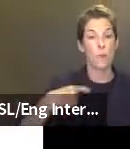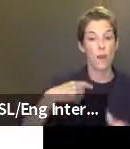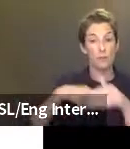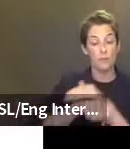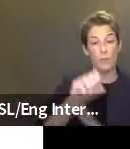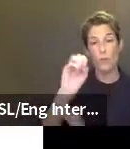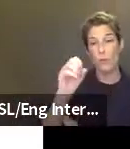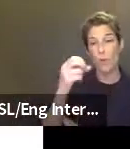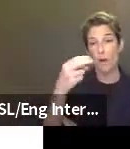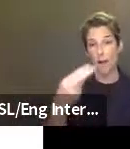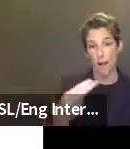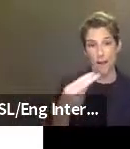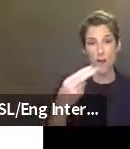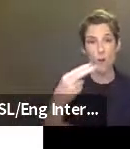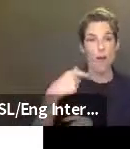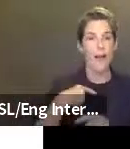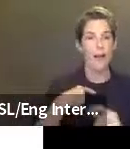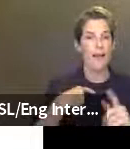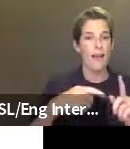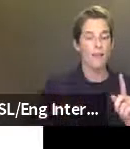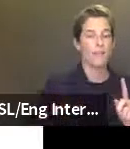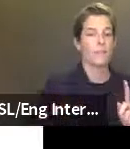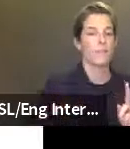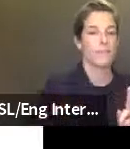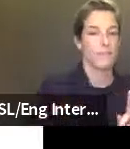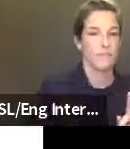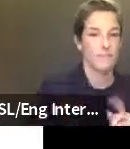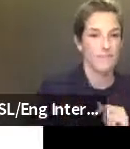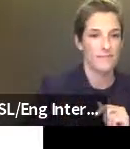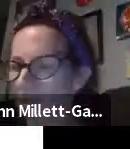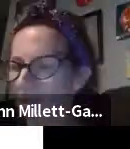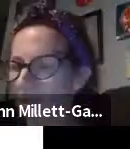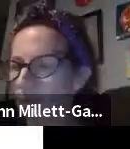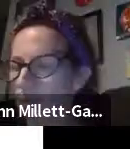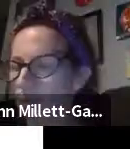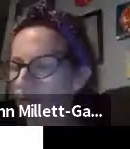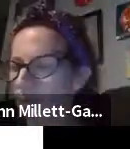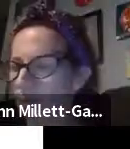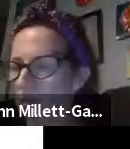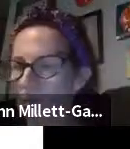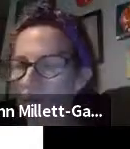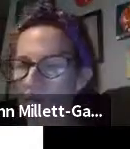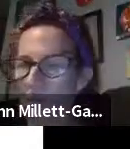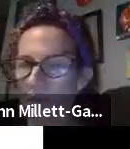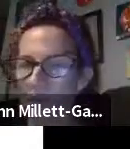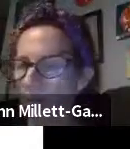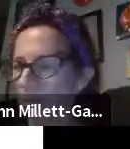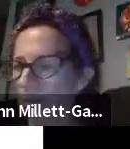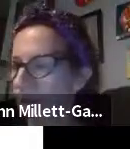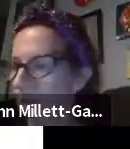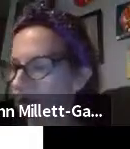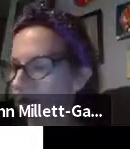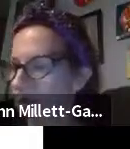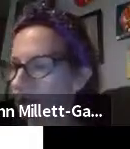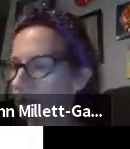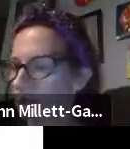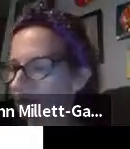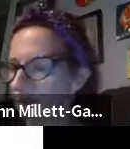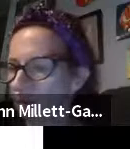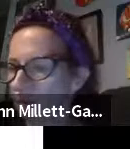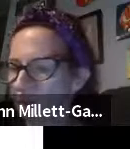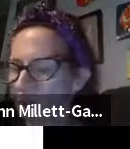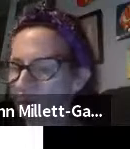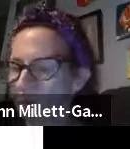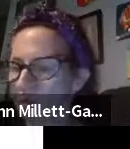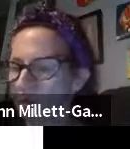limbs, suggesting that I had no visible arms or legs. Such terminology points to what is missing or has been lost,